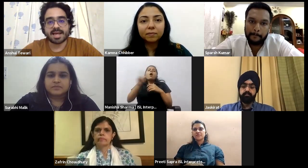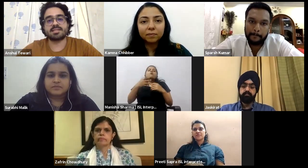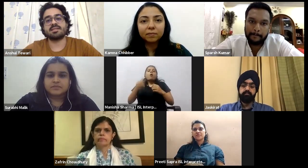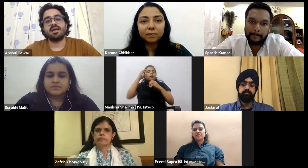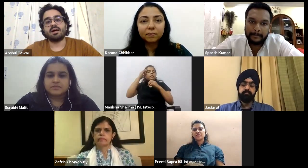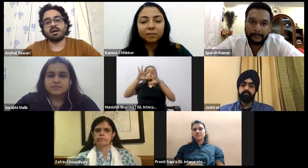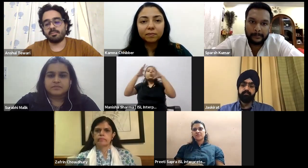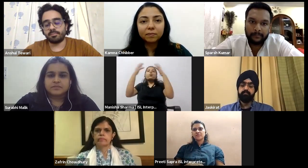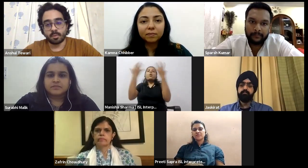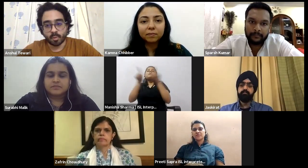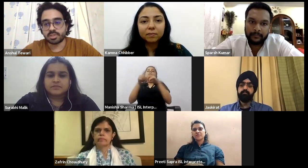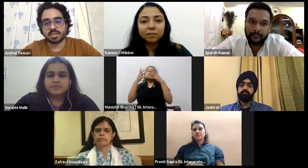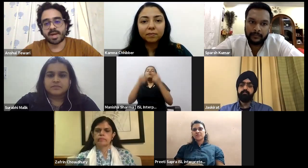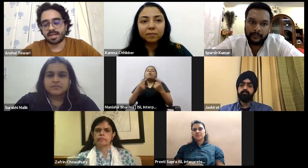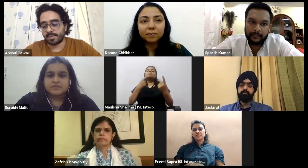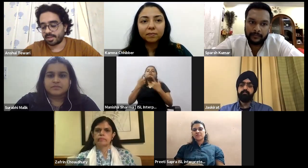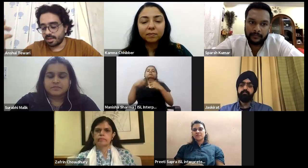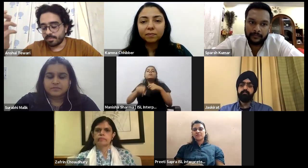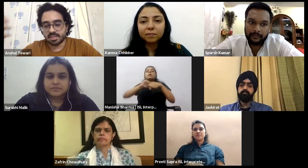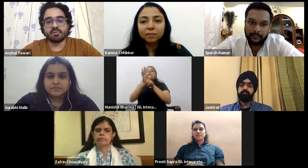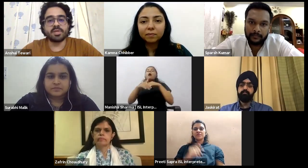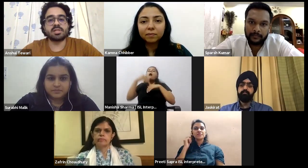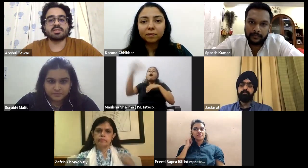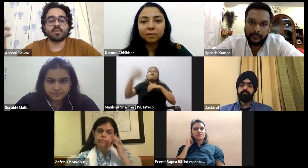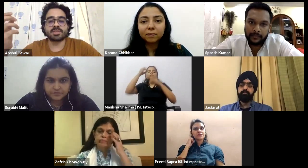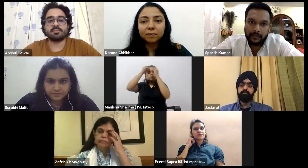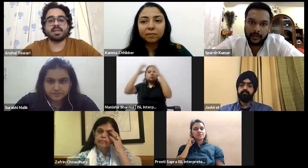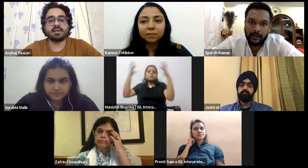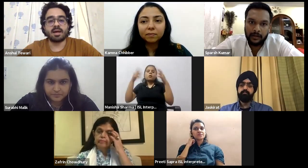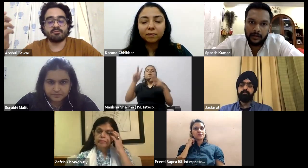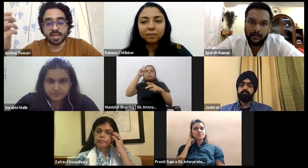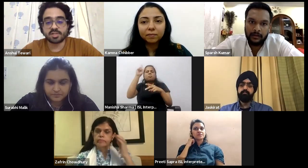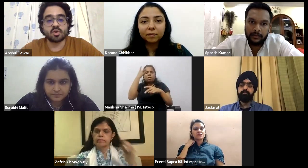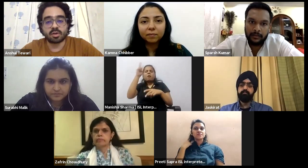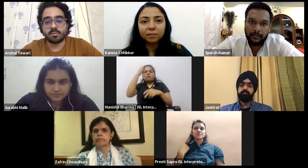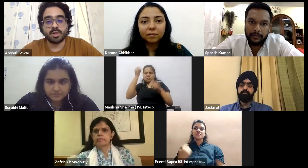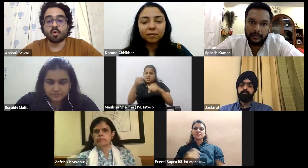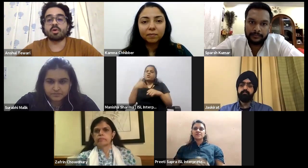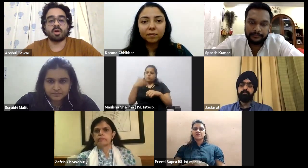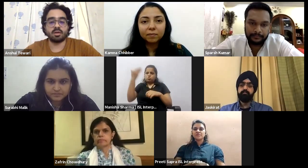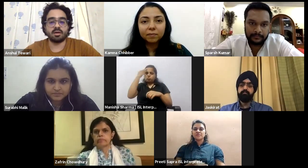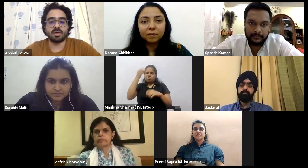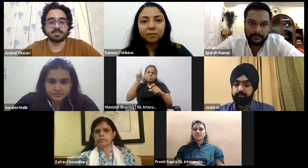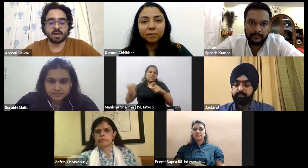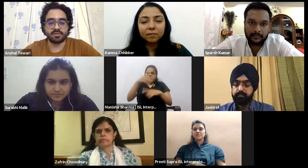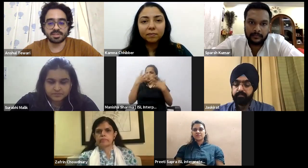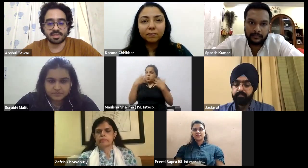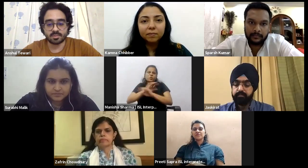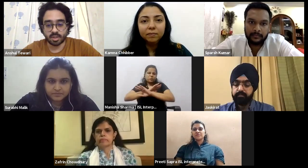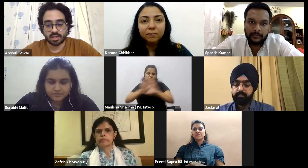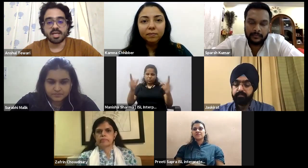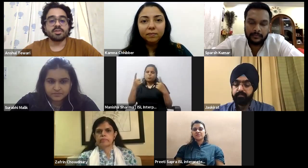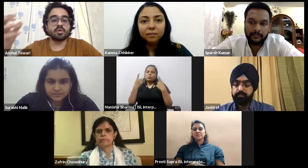to be as, post this pandemic. Misinformation is, of course, something I'm very sure that we don't want as a part of